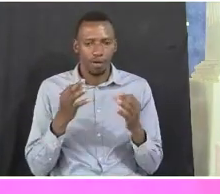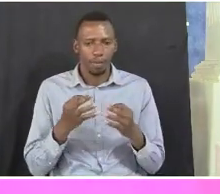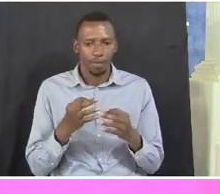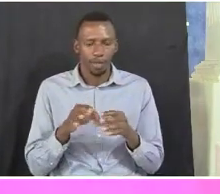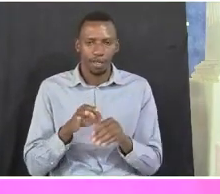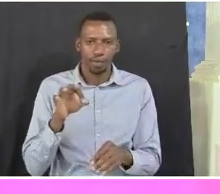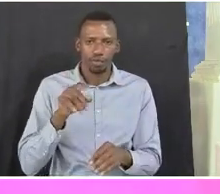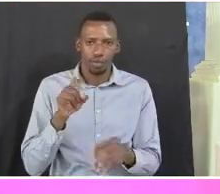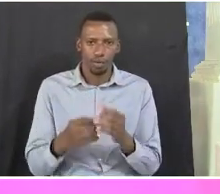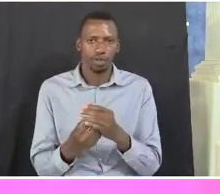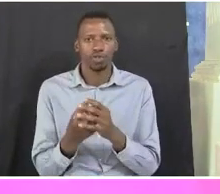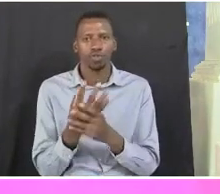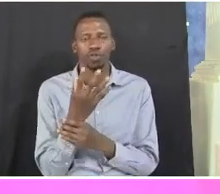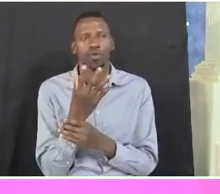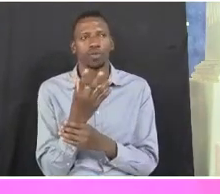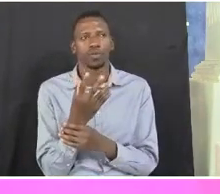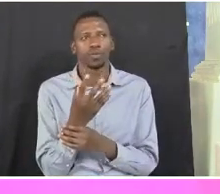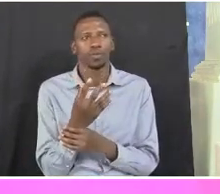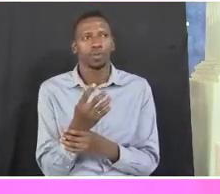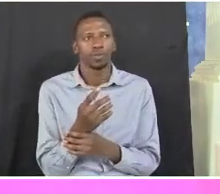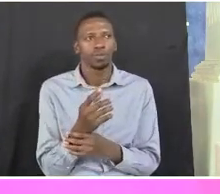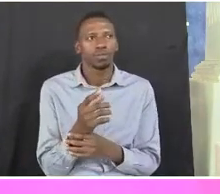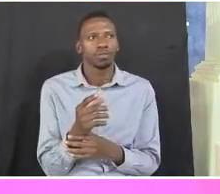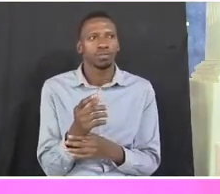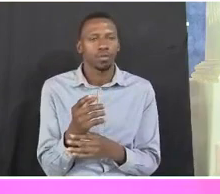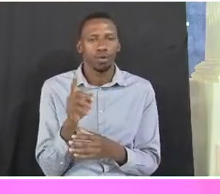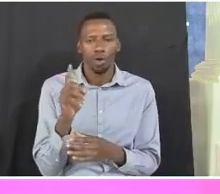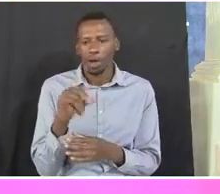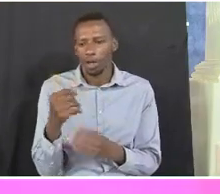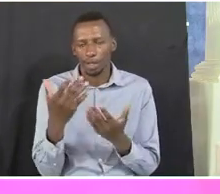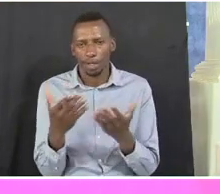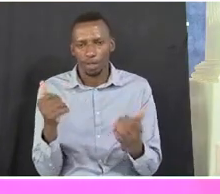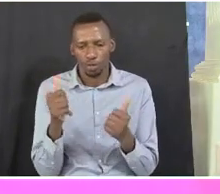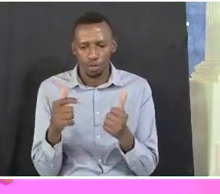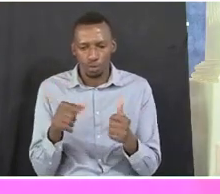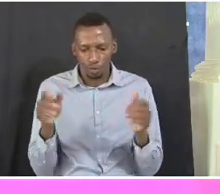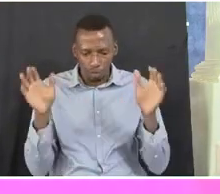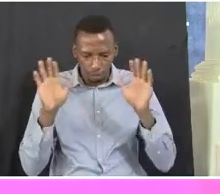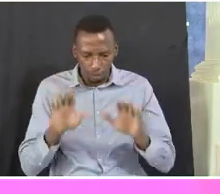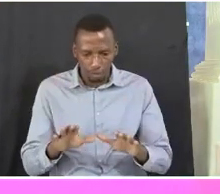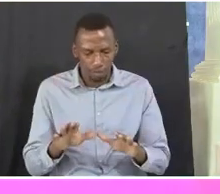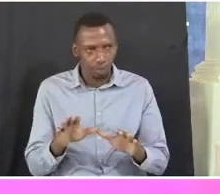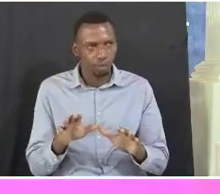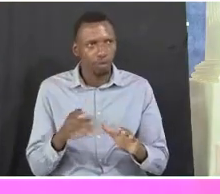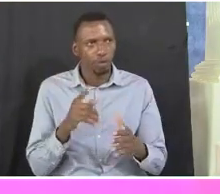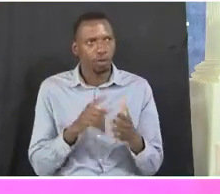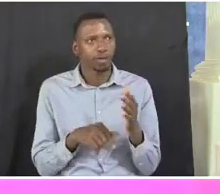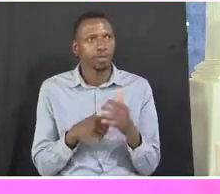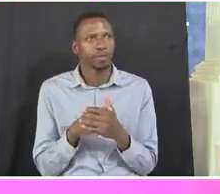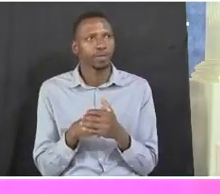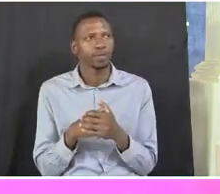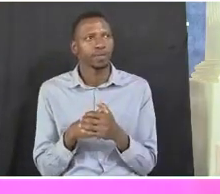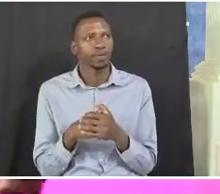needed. One again of the gods we are bowing to, Ellen White says the following.